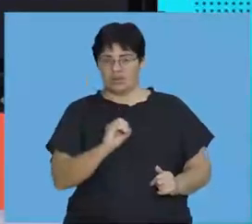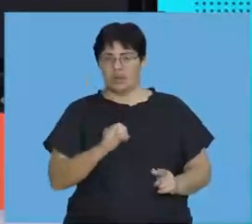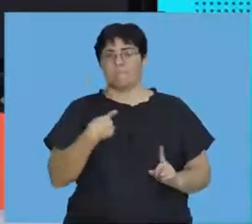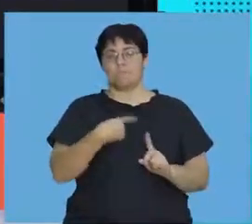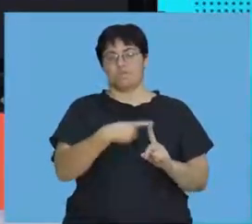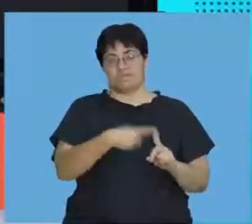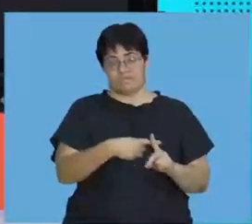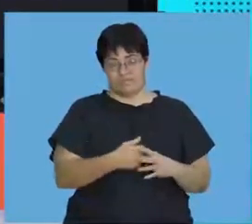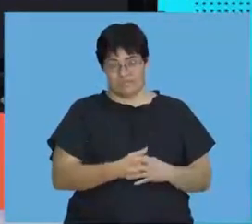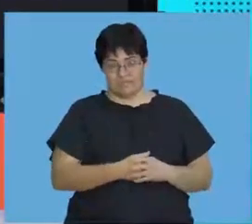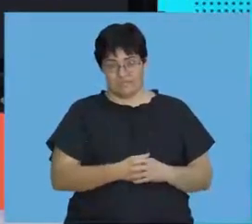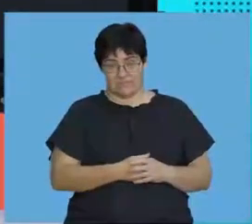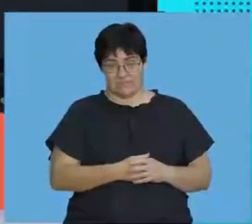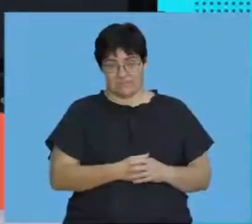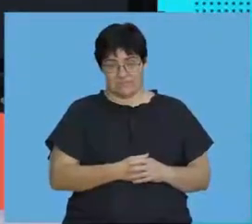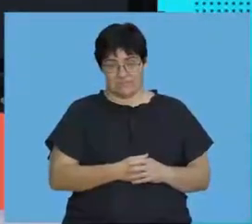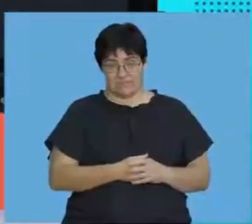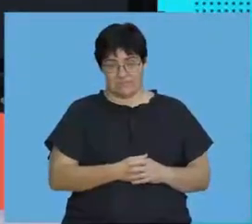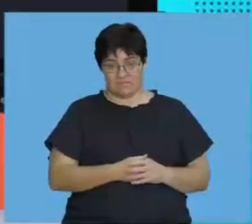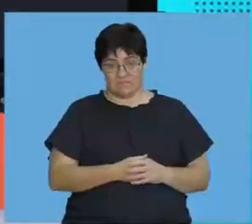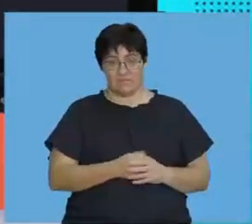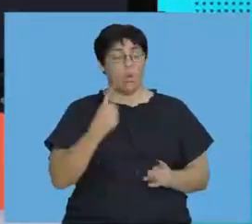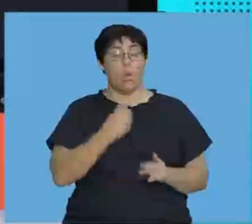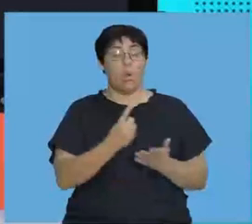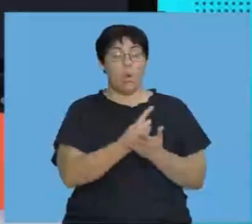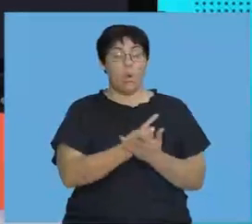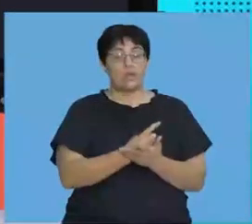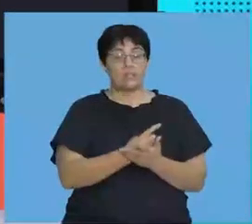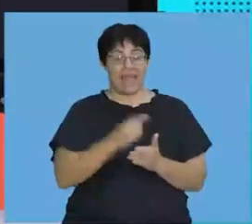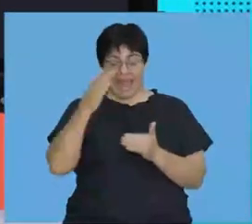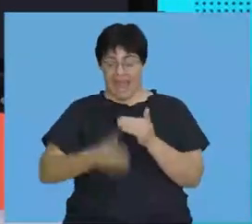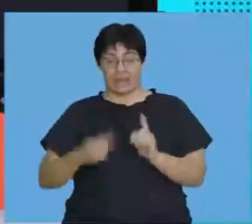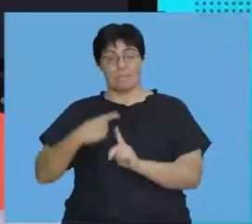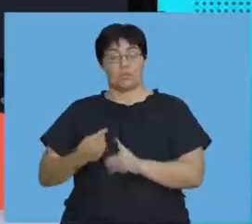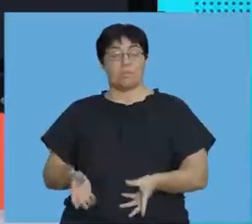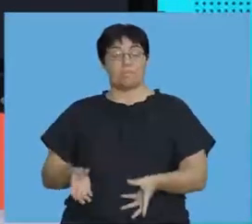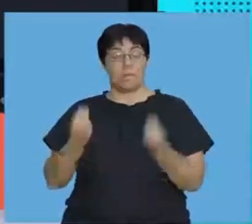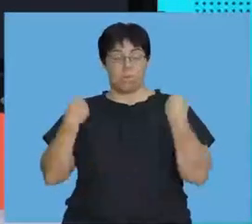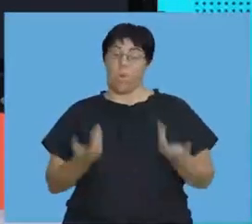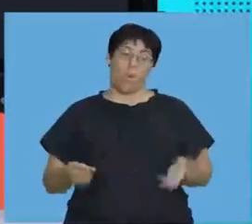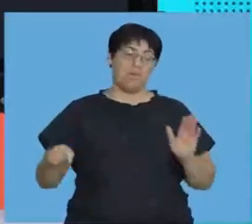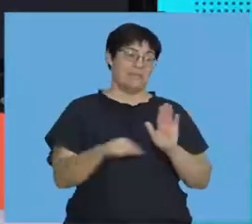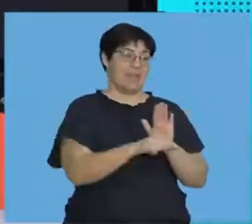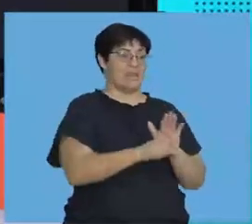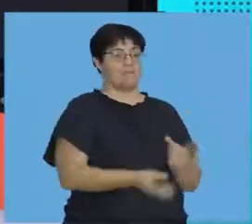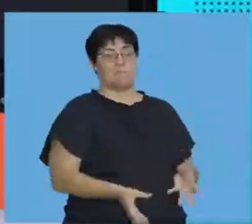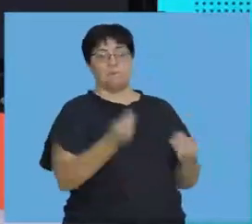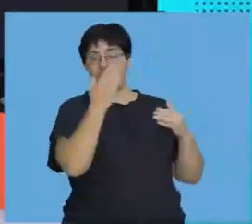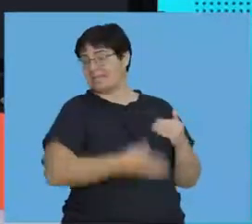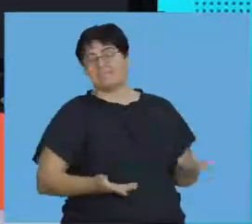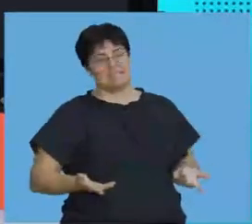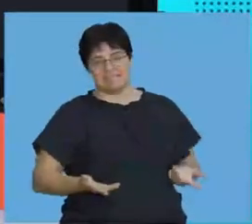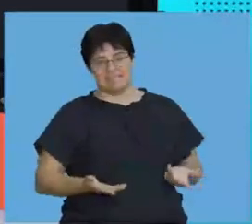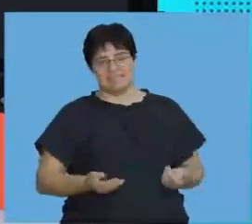motion positive. That doesn't mean that I'll always get a positive answer at the end, or I'll always get a negative answer at the end.